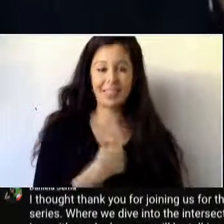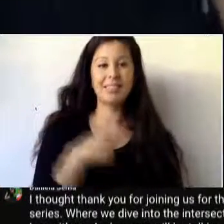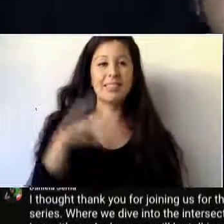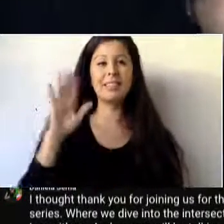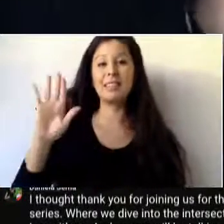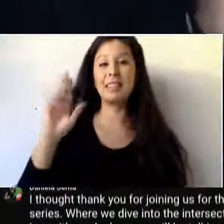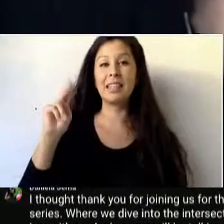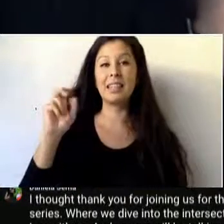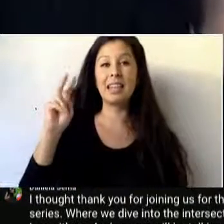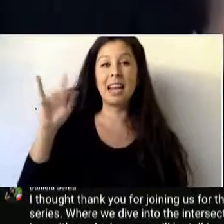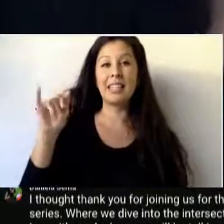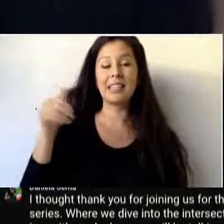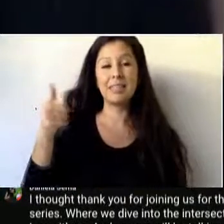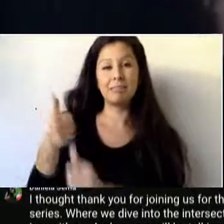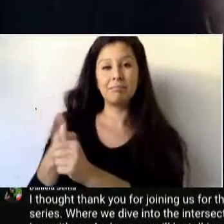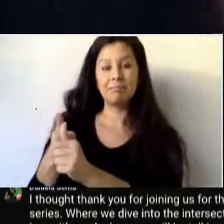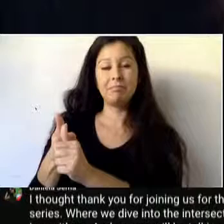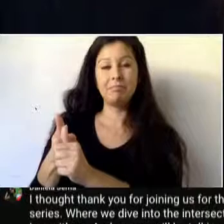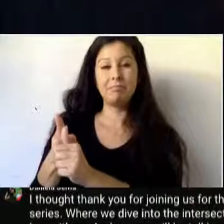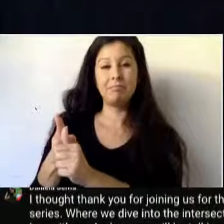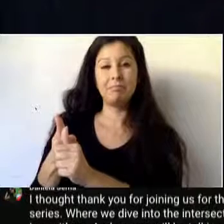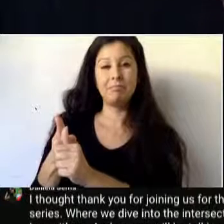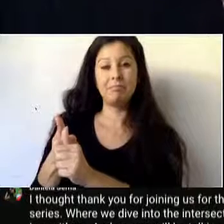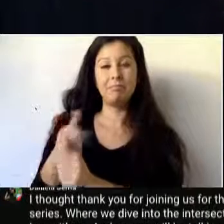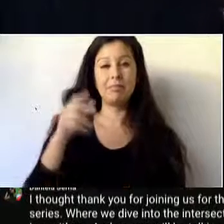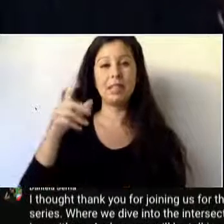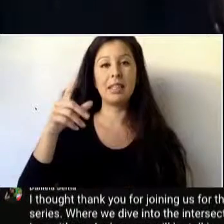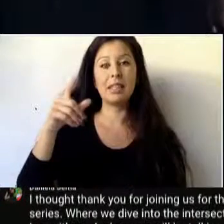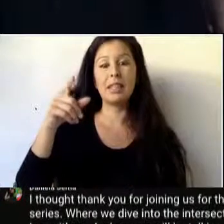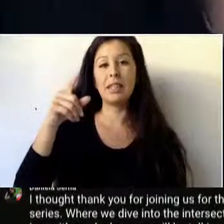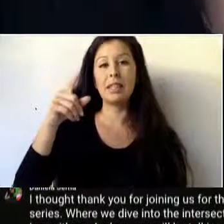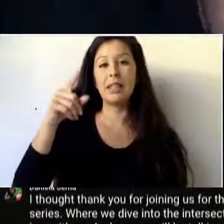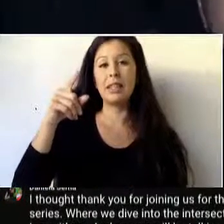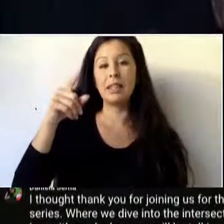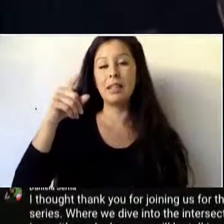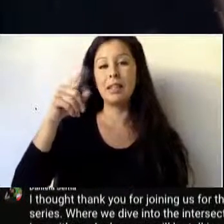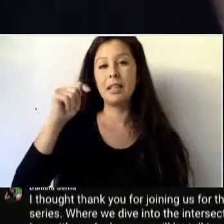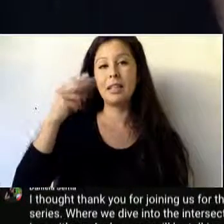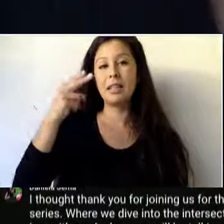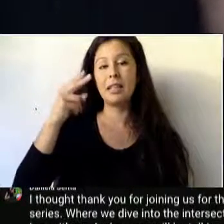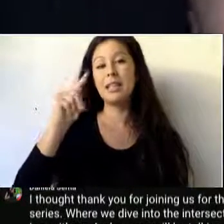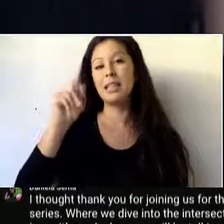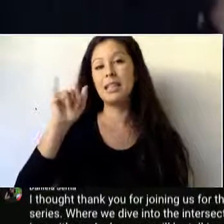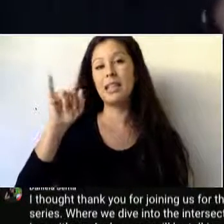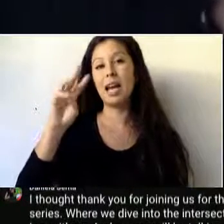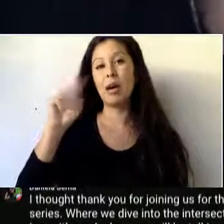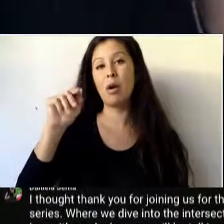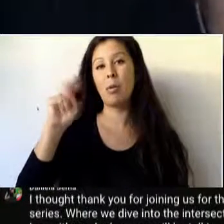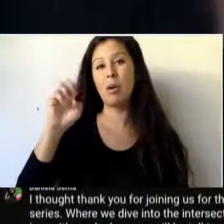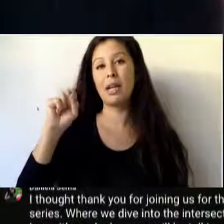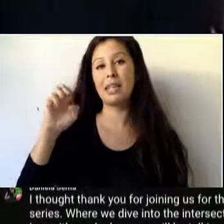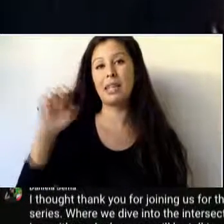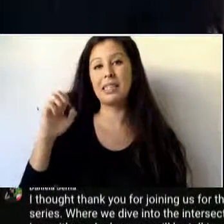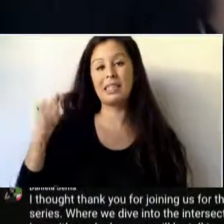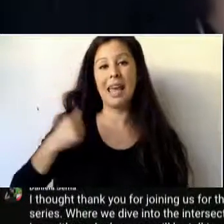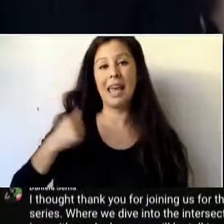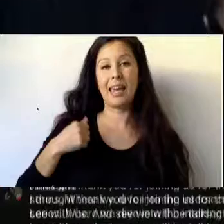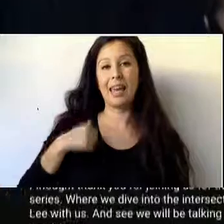Nancy is a Taiwanese-Canadian interdisciplinary media artist,